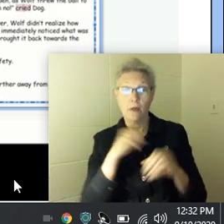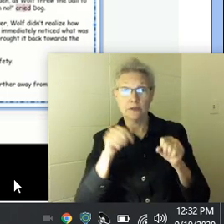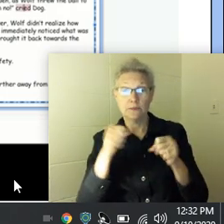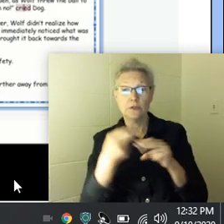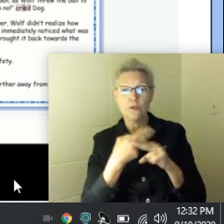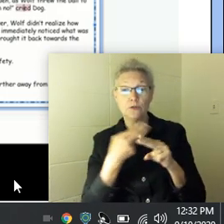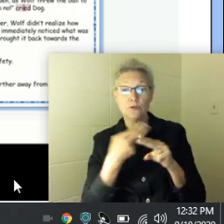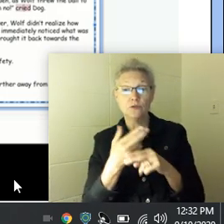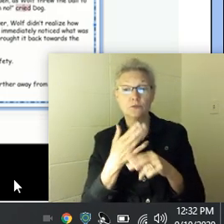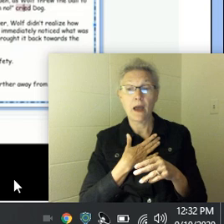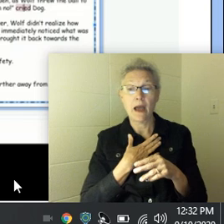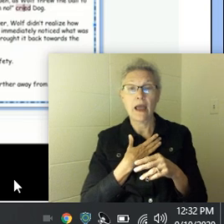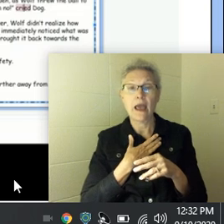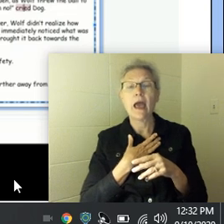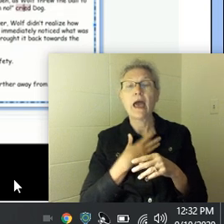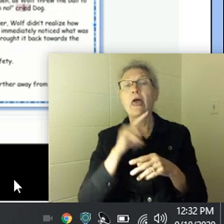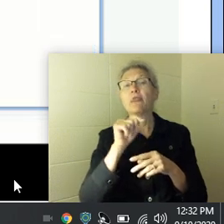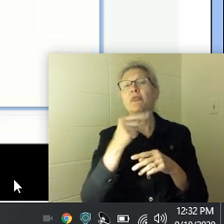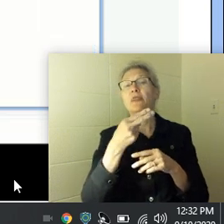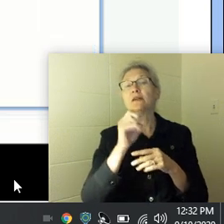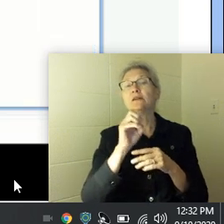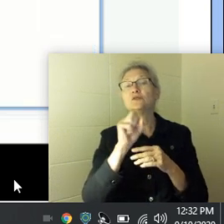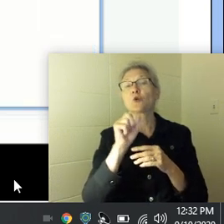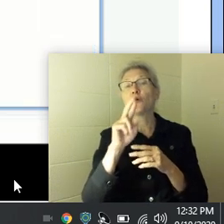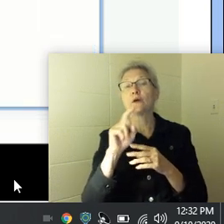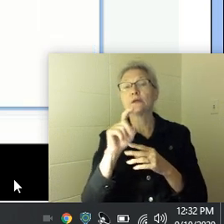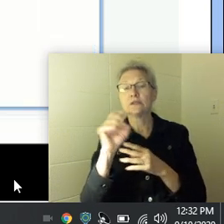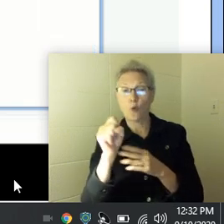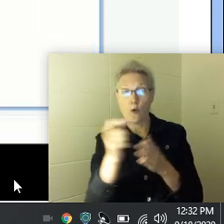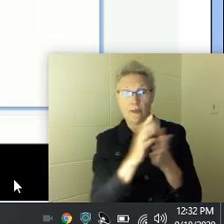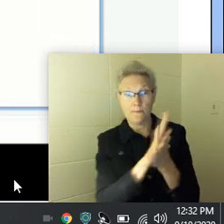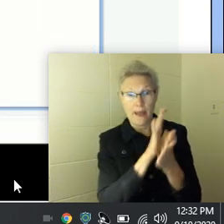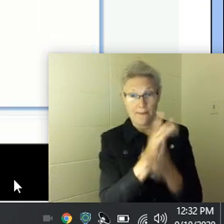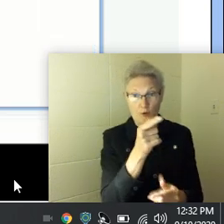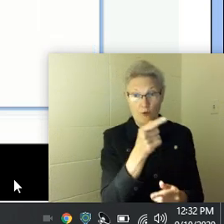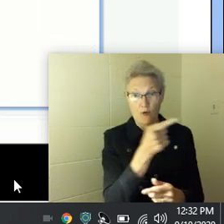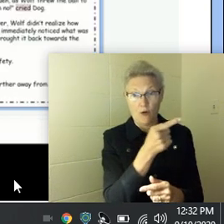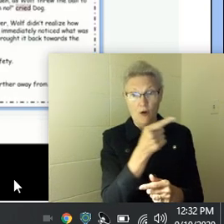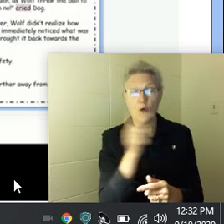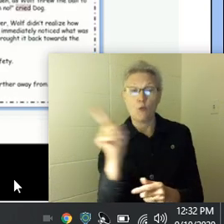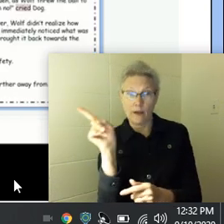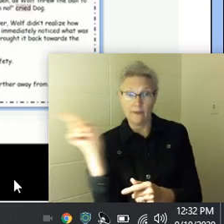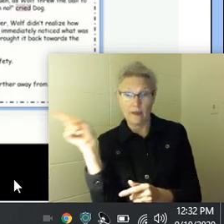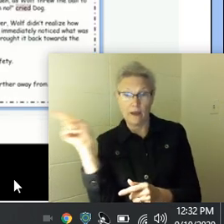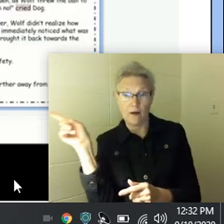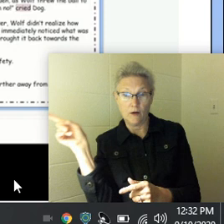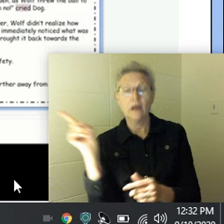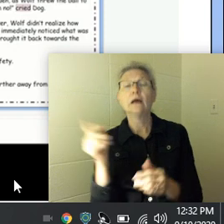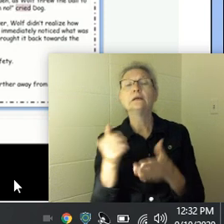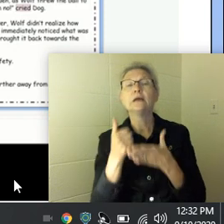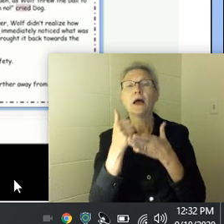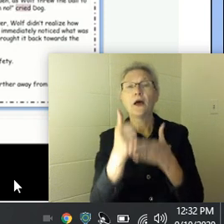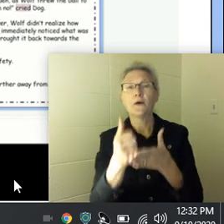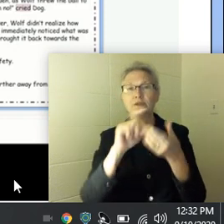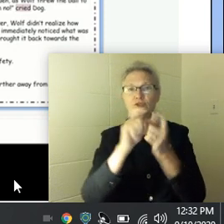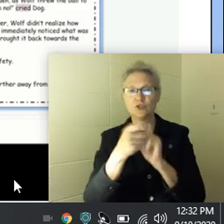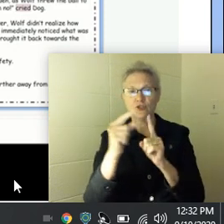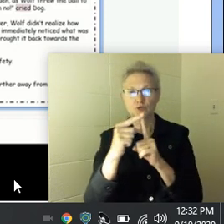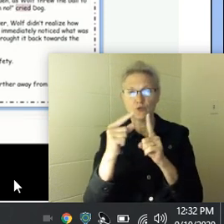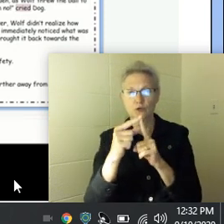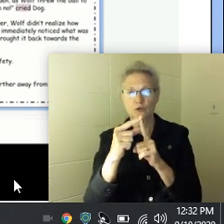use my thesaurus or the sheet right over here to help me swap out words. So